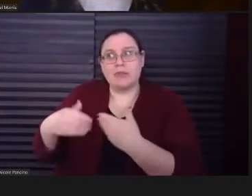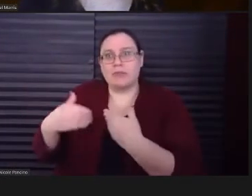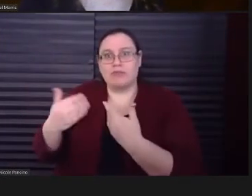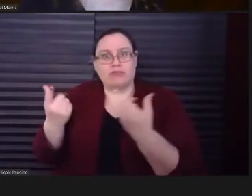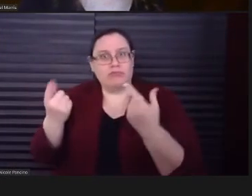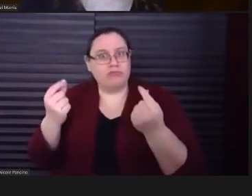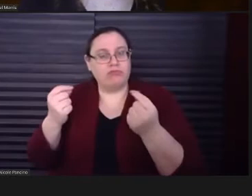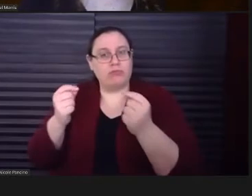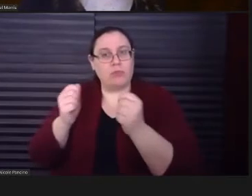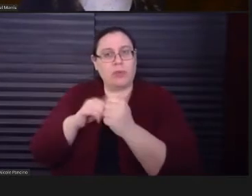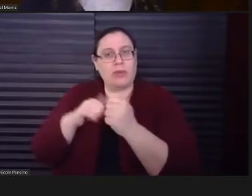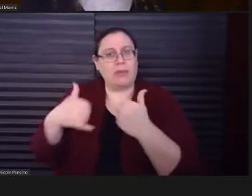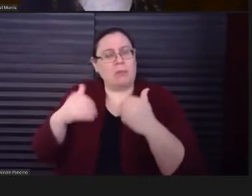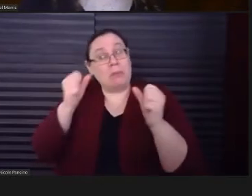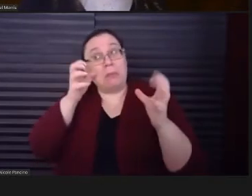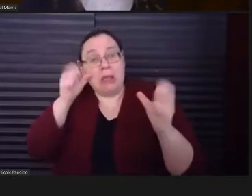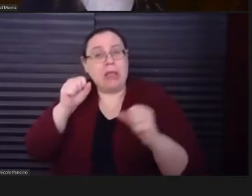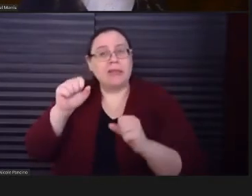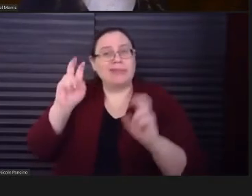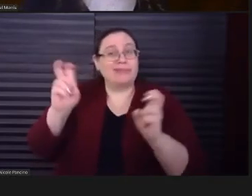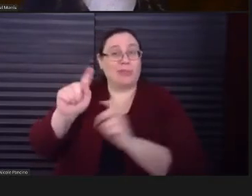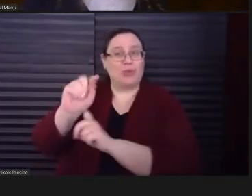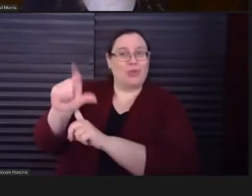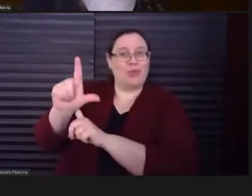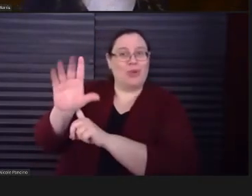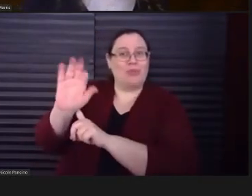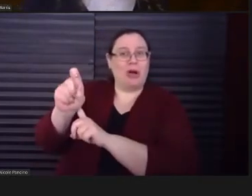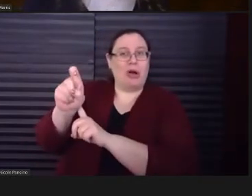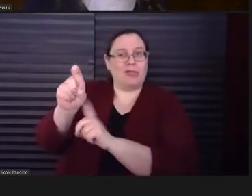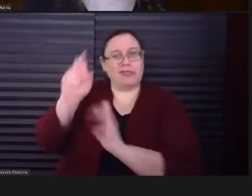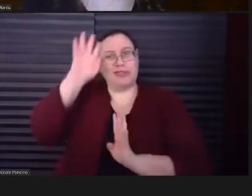this incredible toolbox we're going to have now.